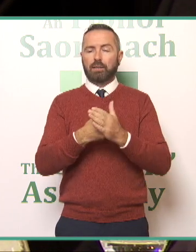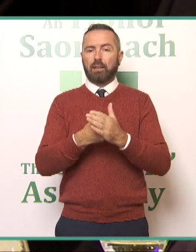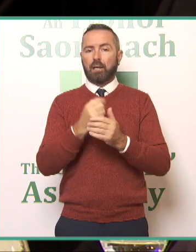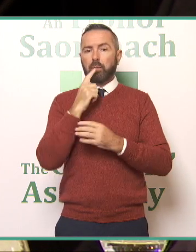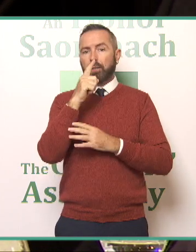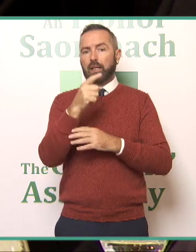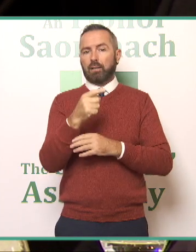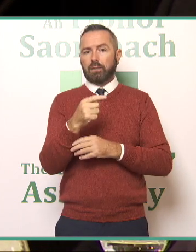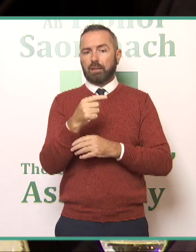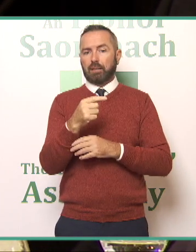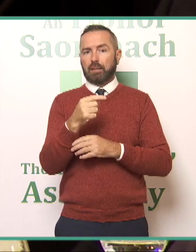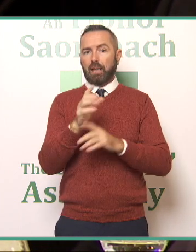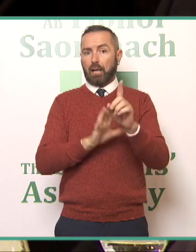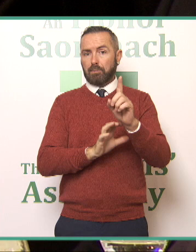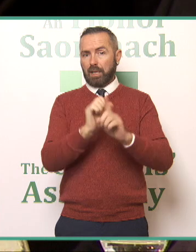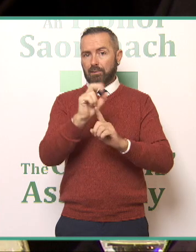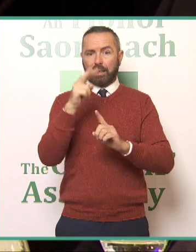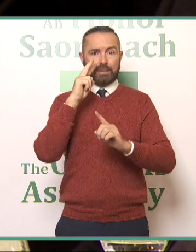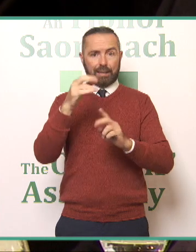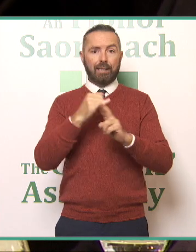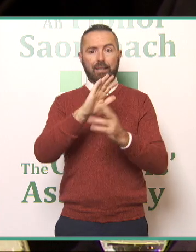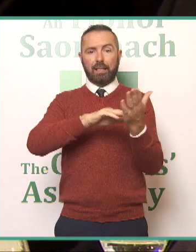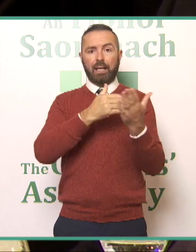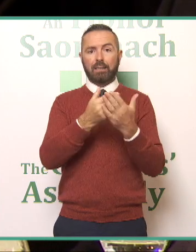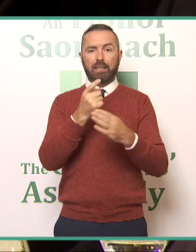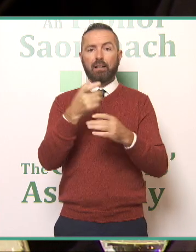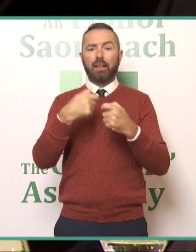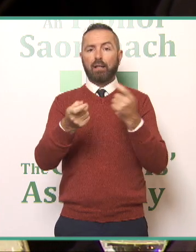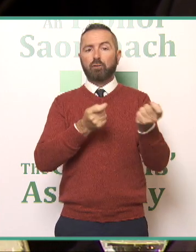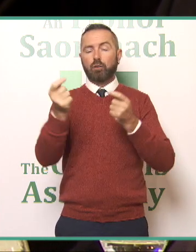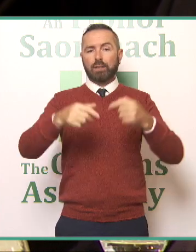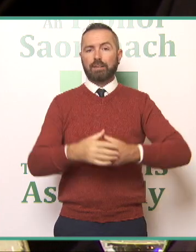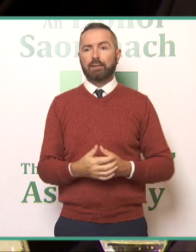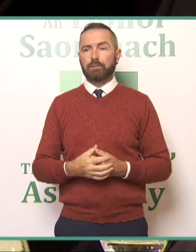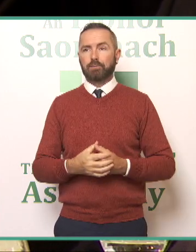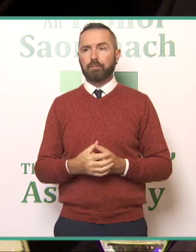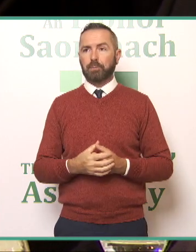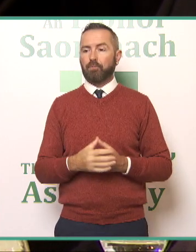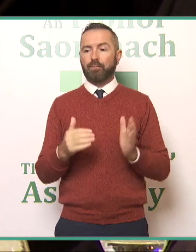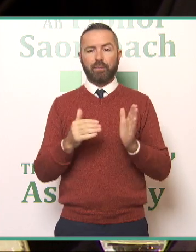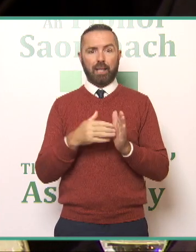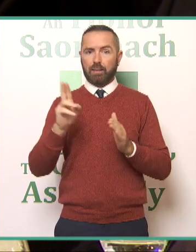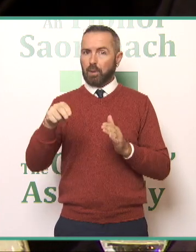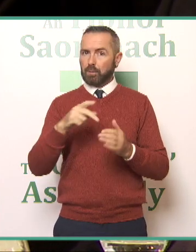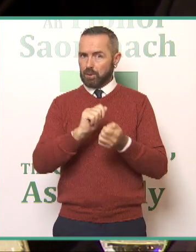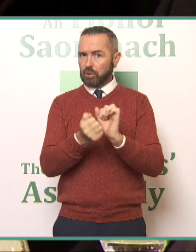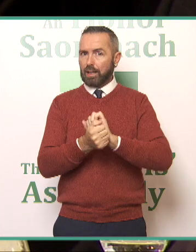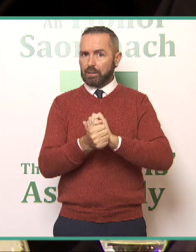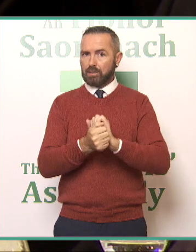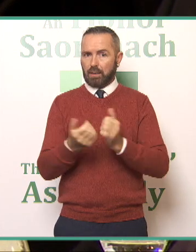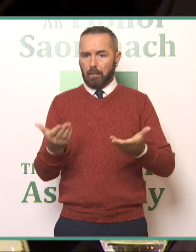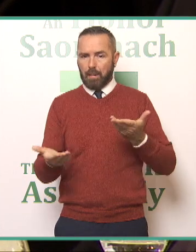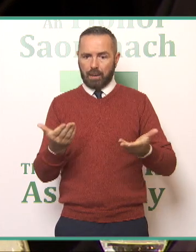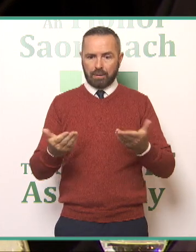core objectives that you can see within the legislation there that are driving this. It is possible to change this, it is possible to balance them